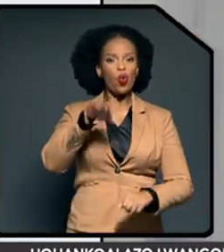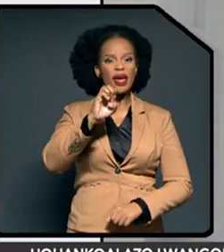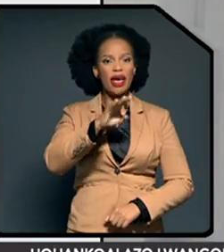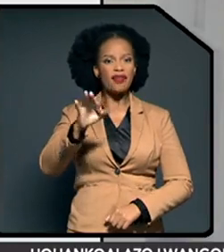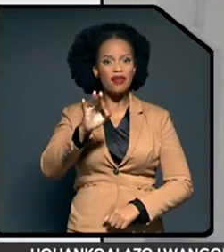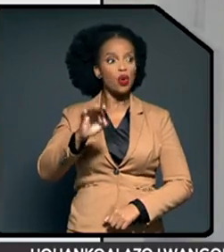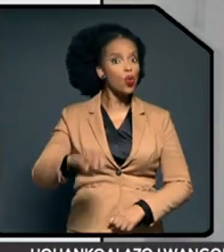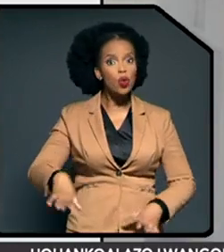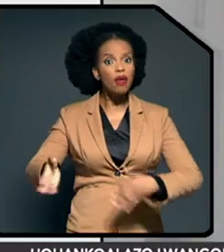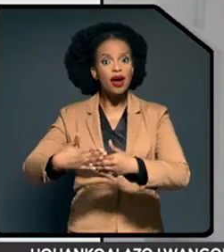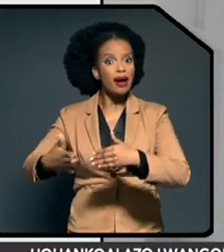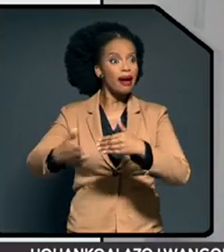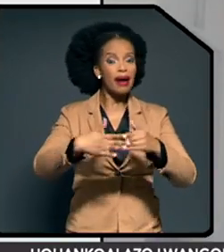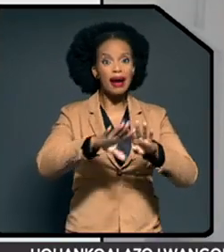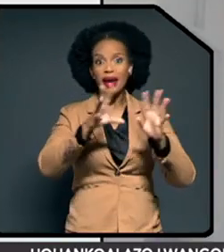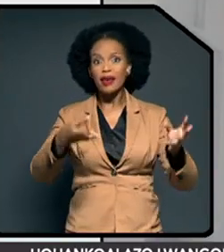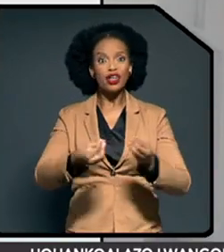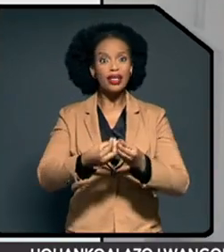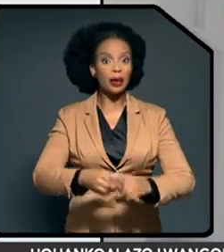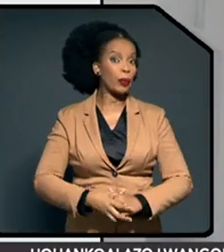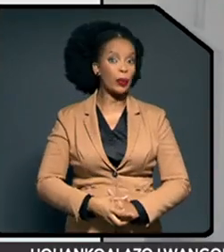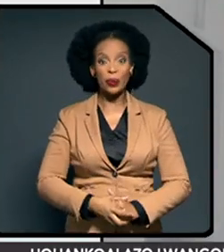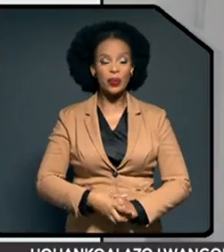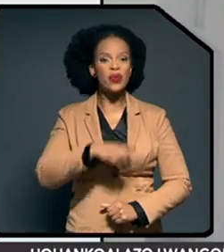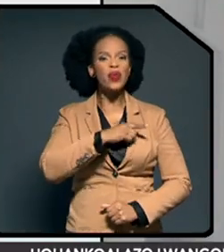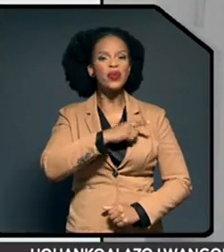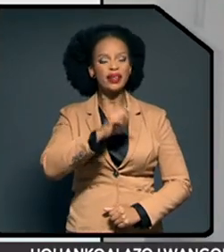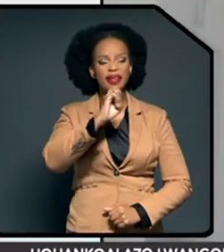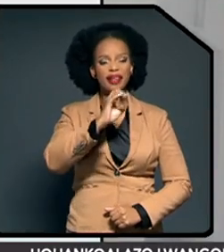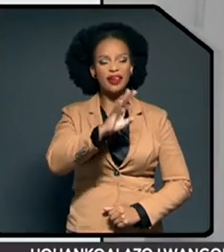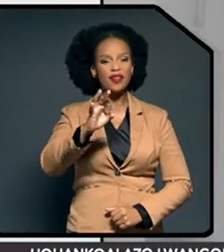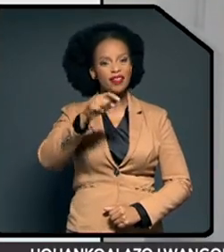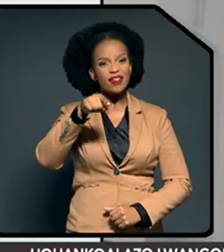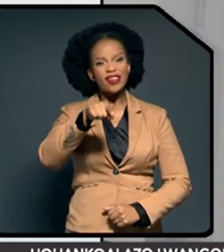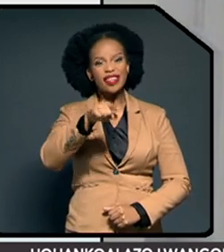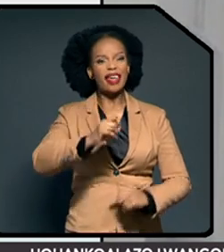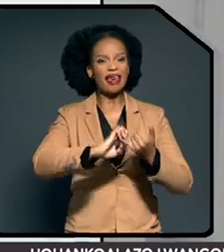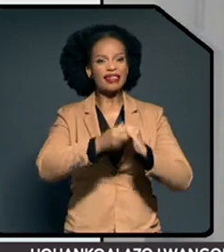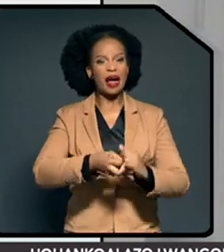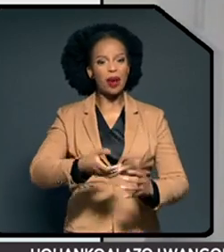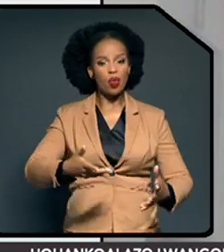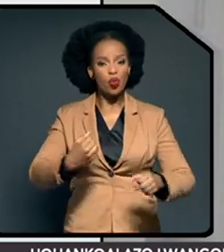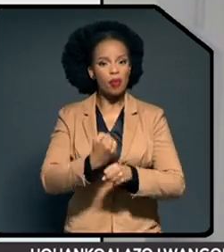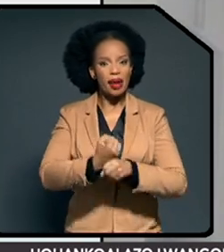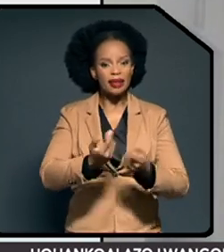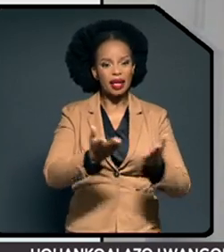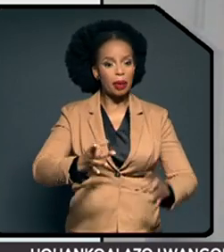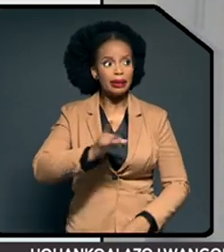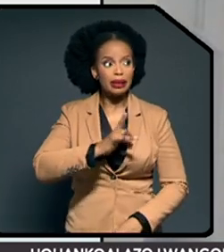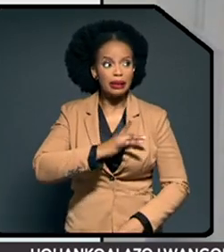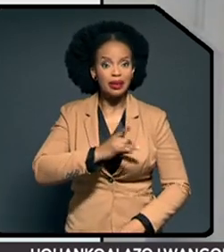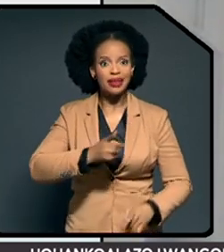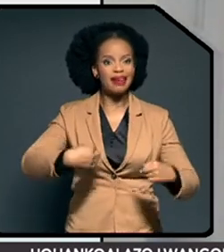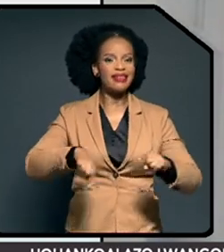i-shutdown. Because i-EFF nayo izama uba intimidator ubangaba singurhulumente